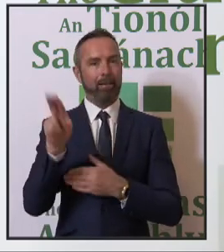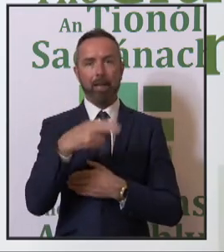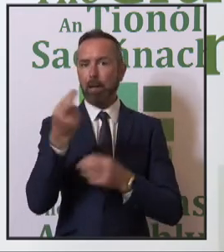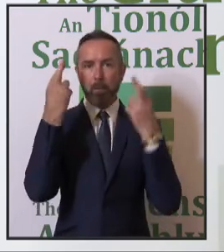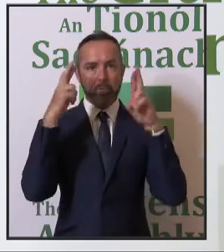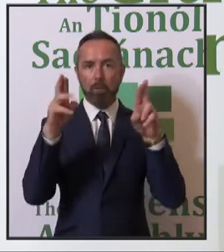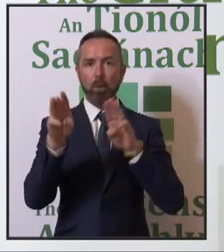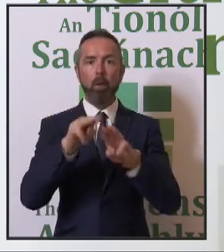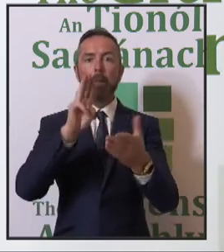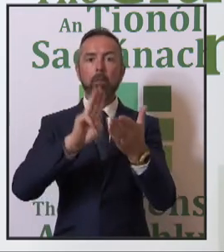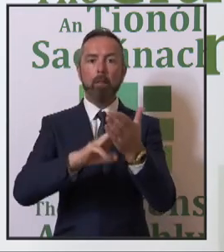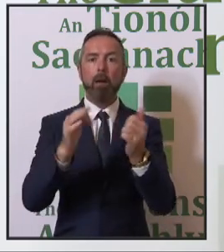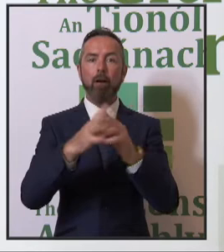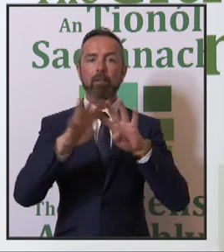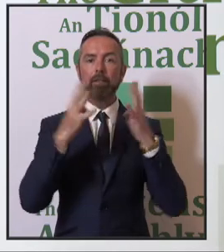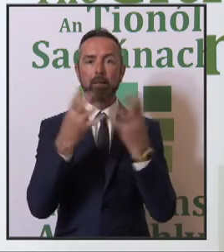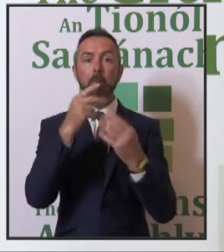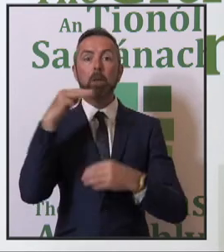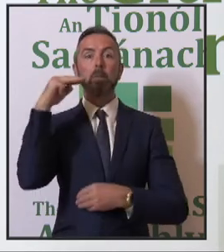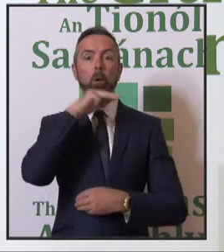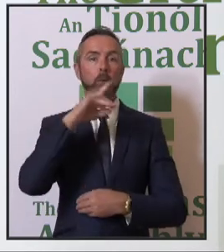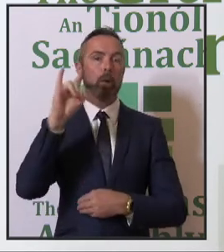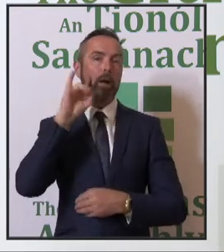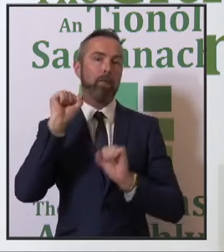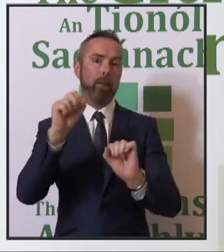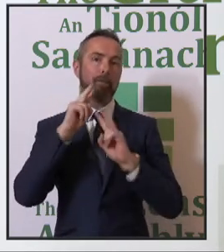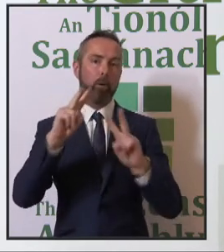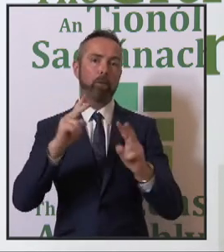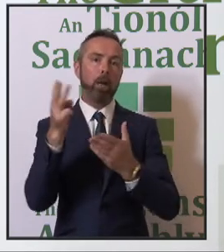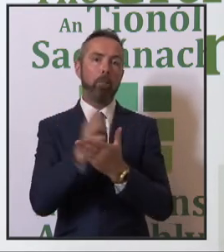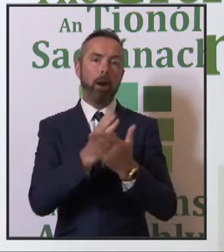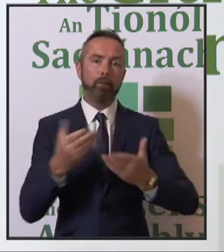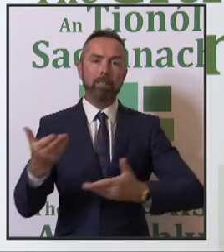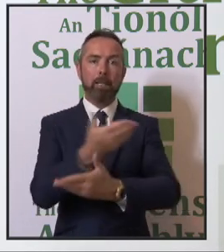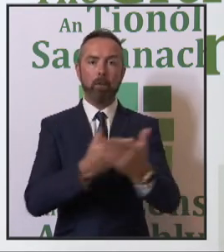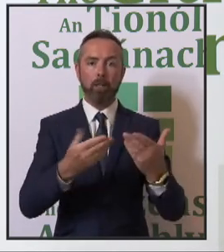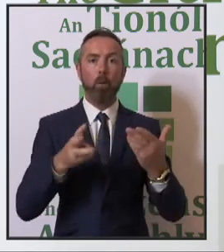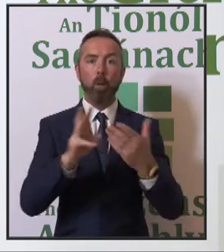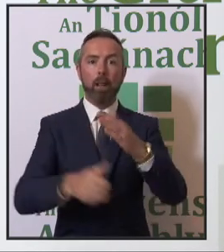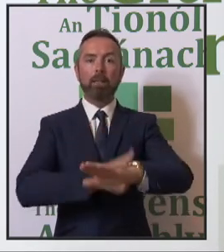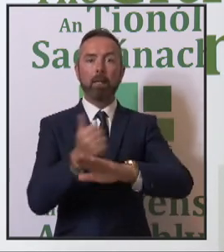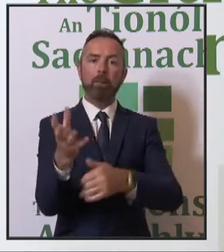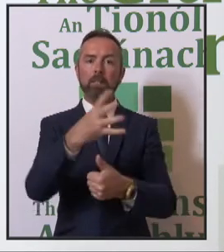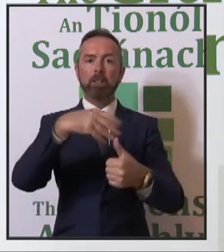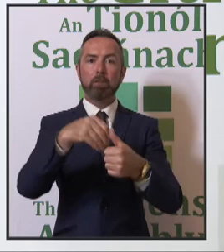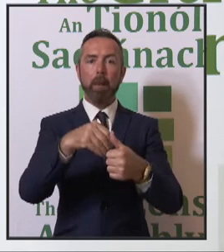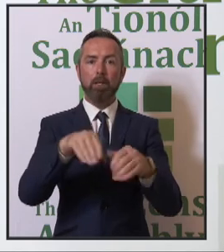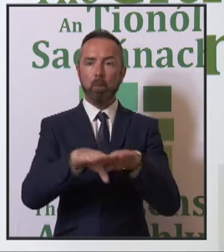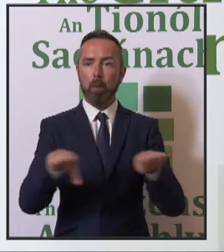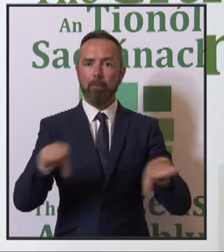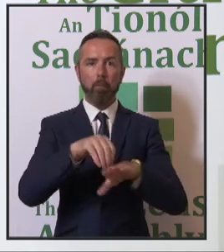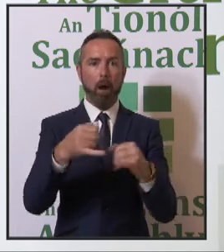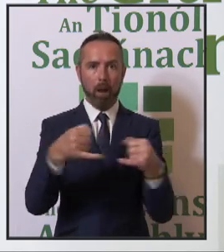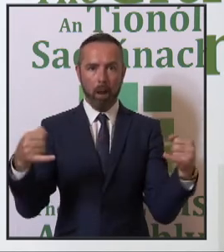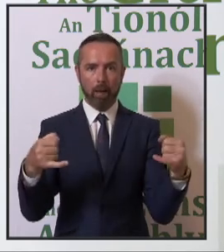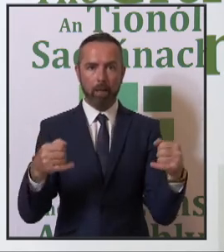of the Assembly, but it's important that their voice is also heard as part of our deliberations. We're therefore going to set up a special platform online for people